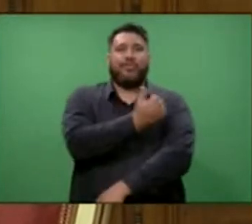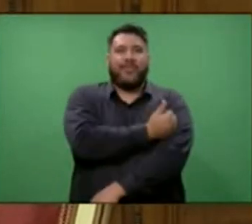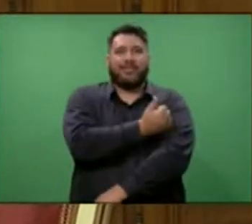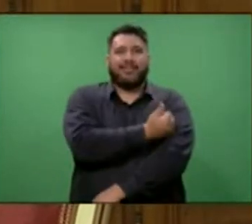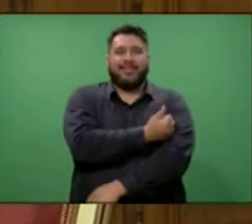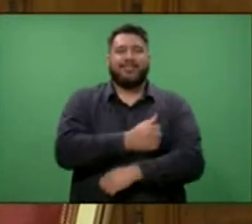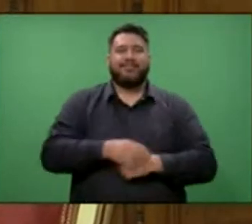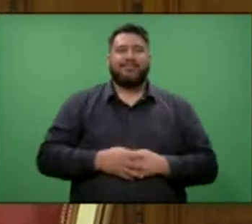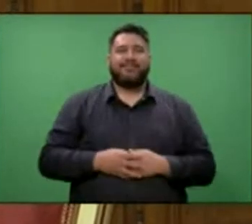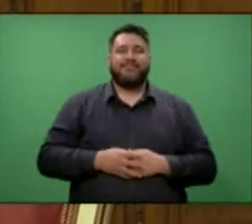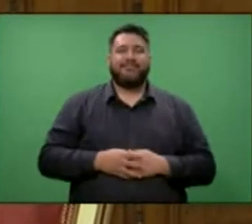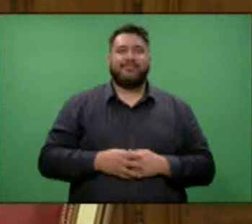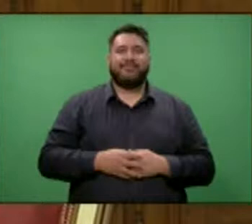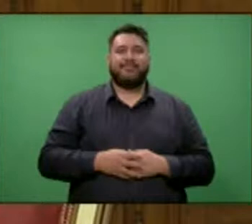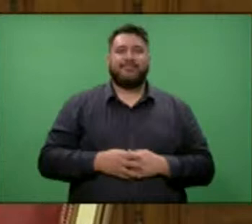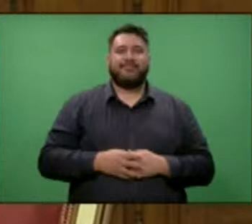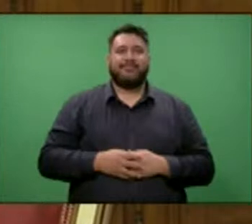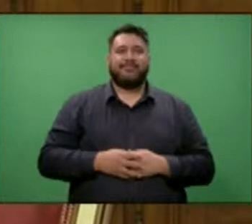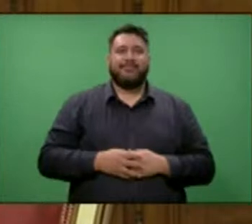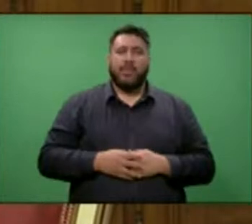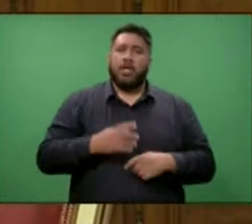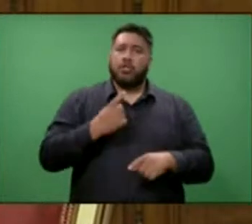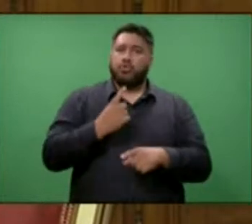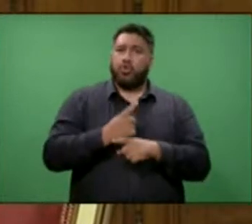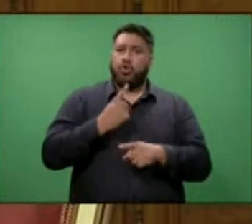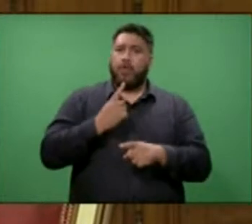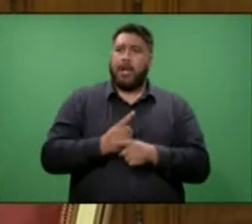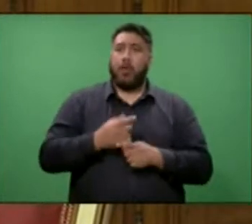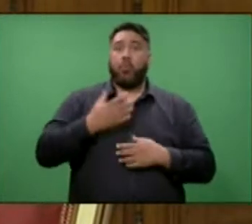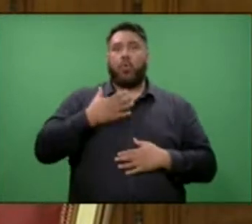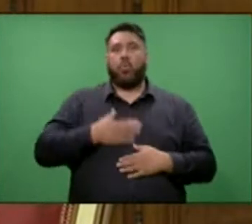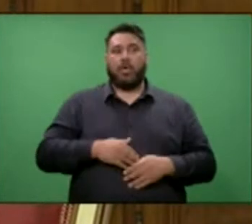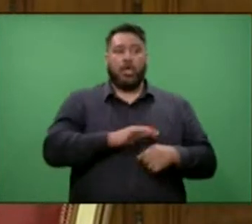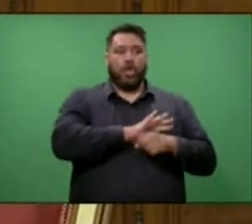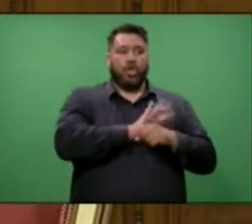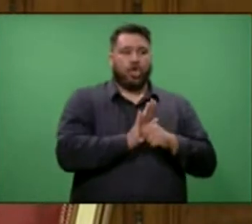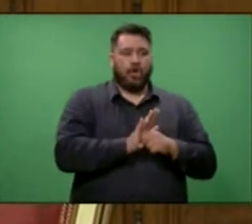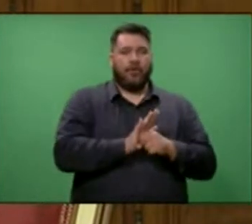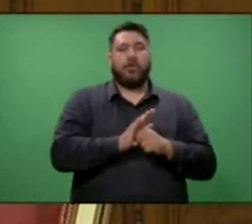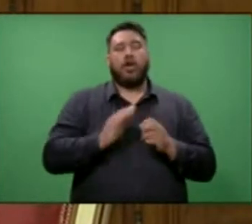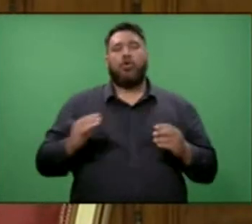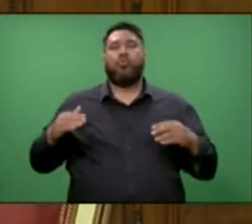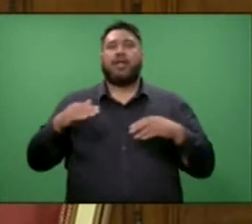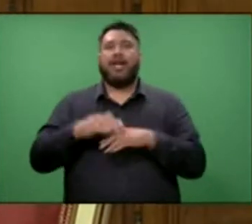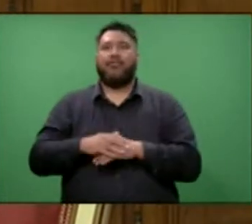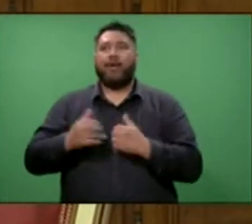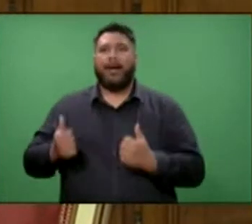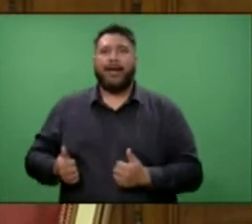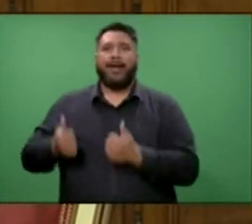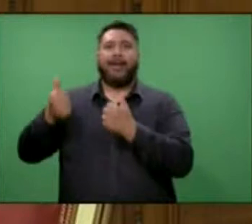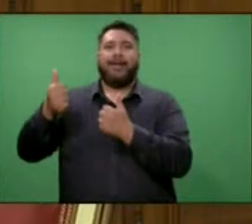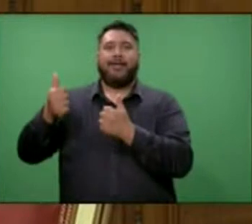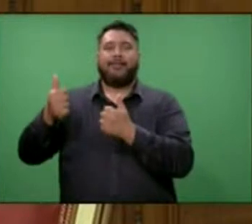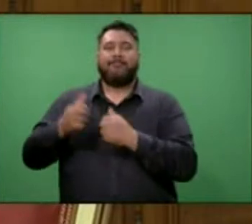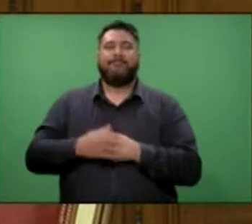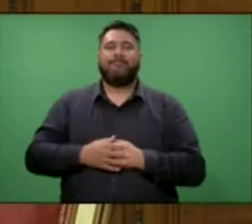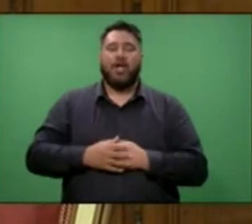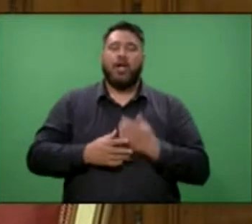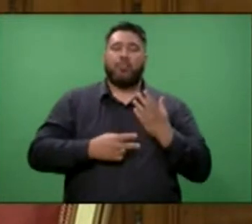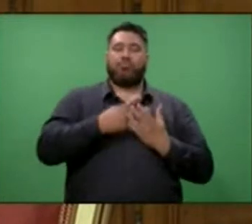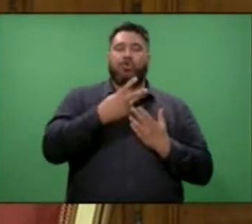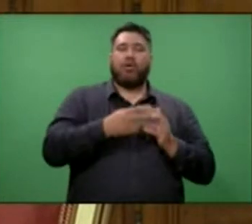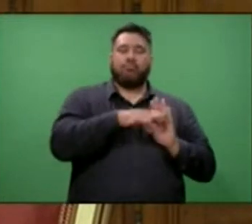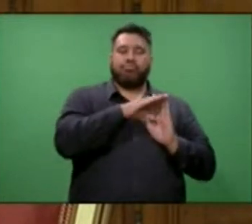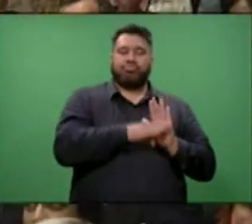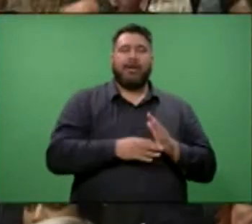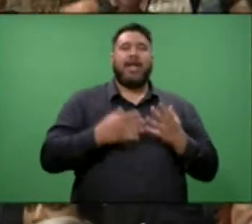Accelerating the recovery. The government's COVID recovery plan is already underway. It will now be